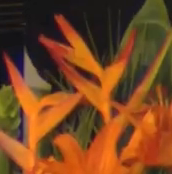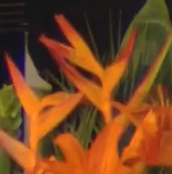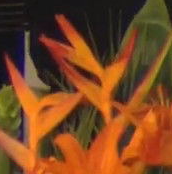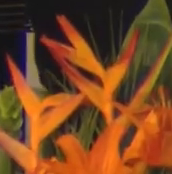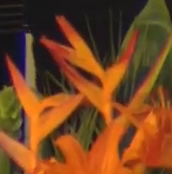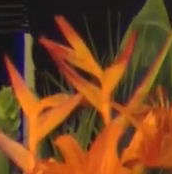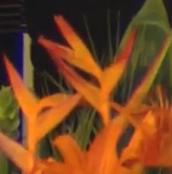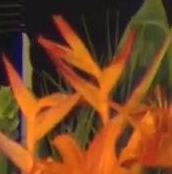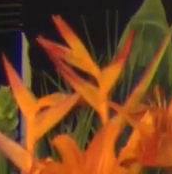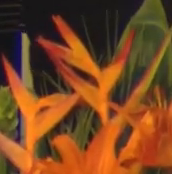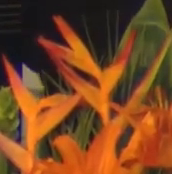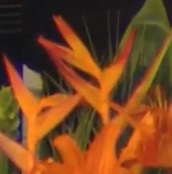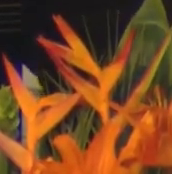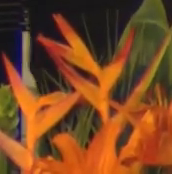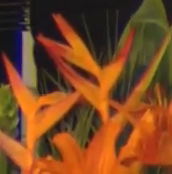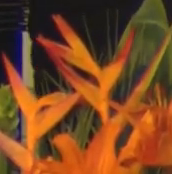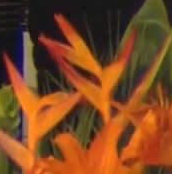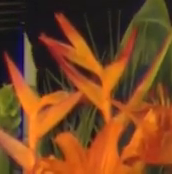Sandra Orozco.